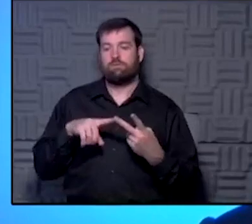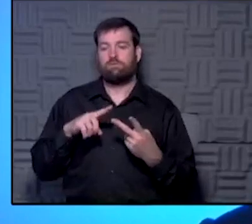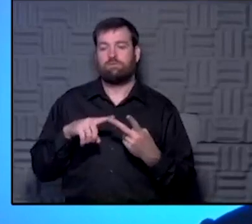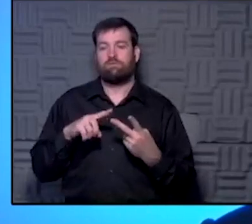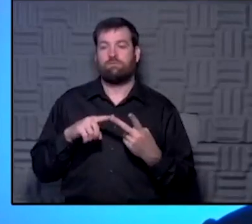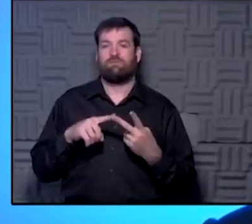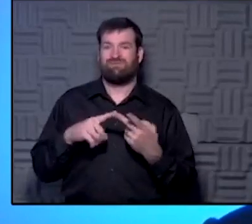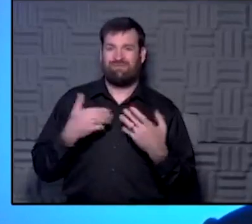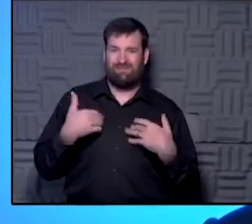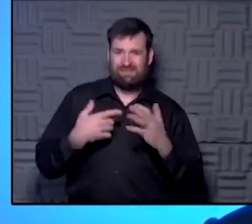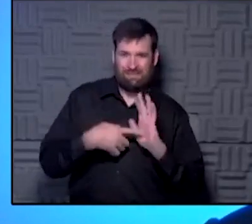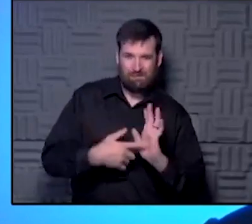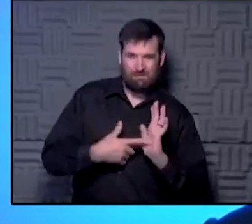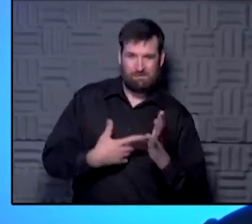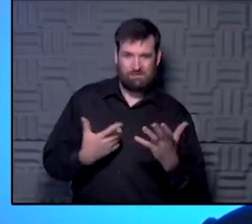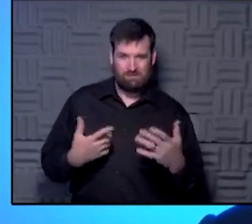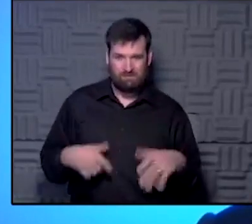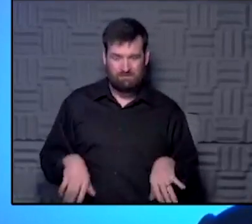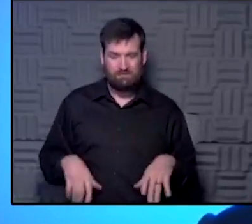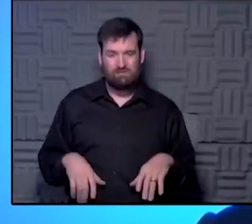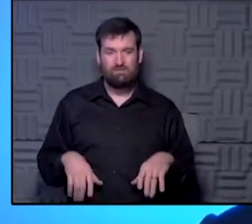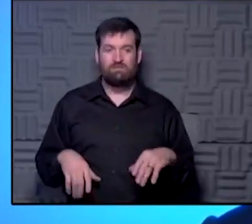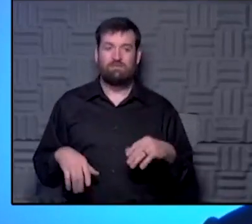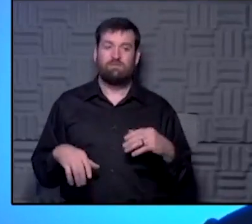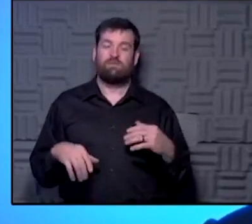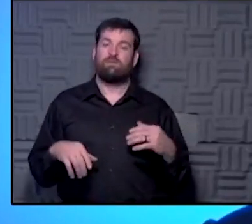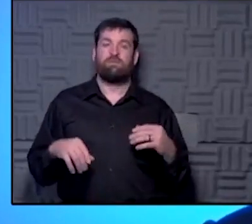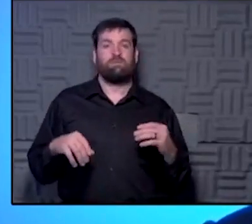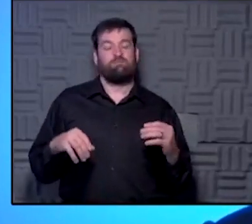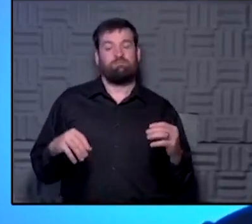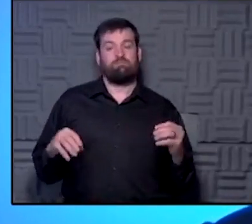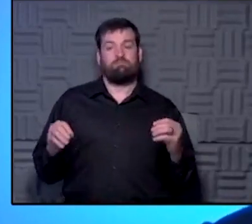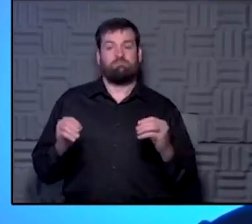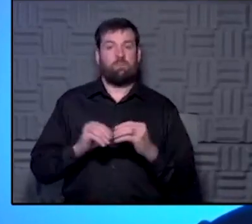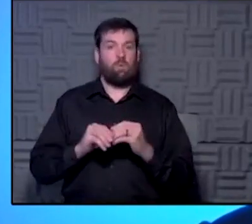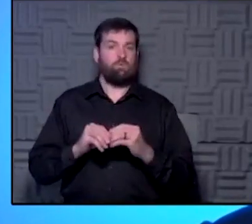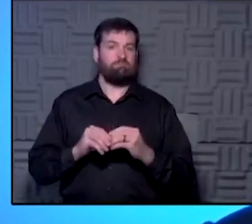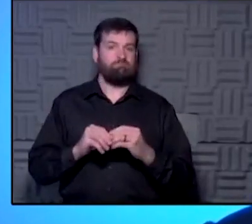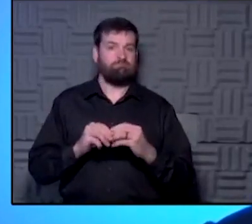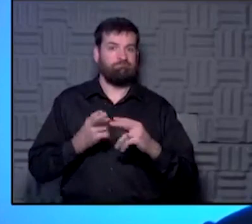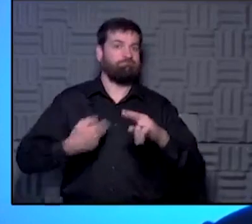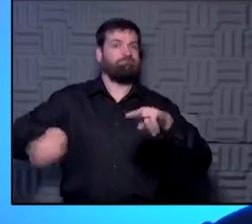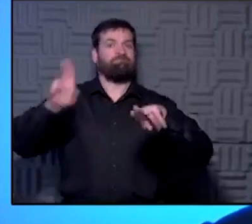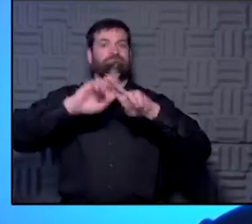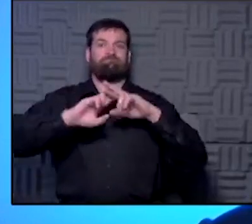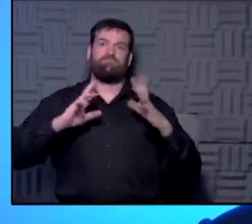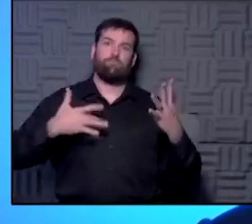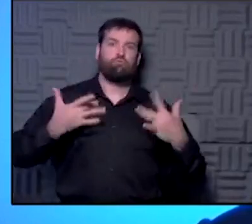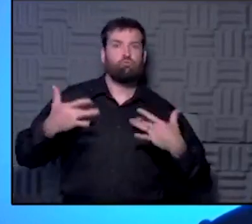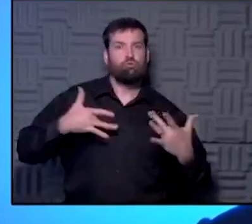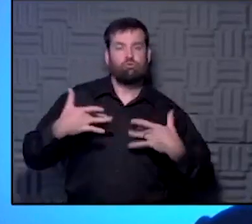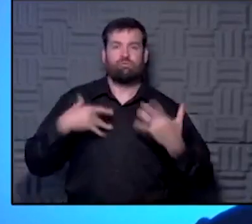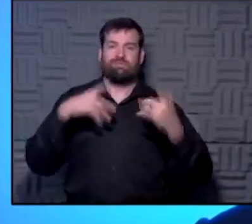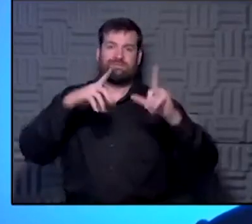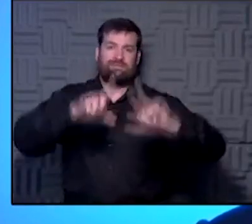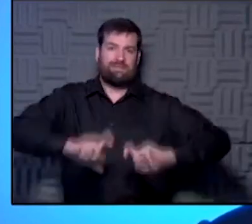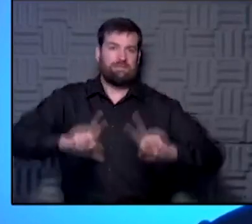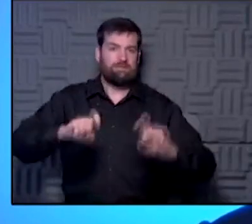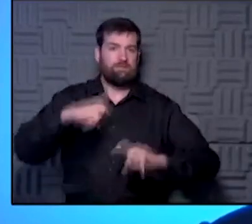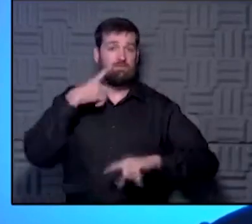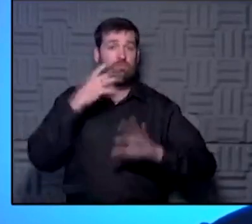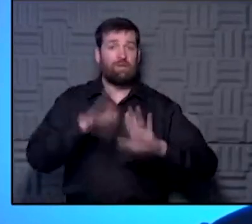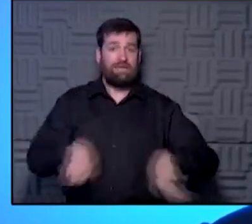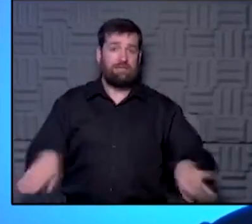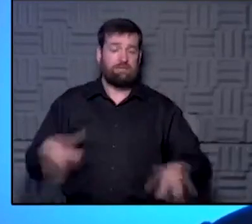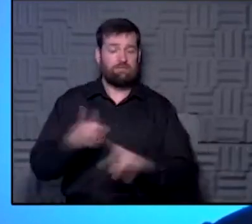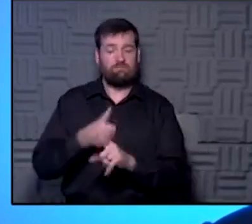have symptoms, and so there's sort of a little bit of a spike in concern or testing for kids that are back